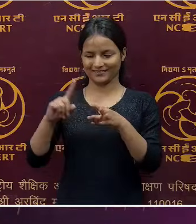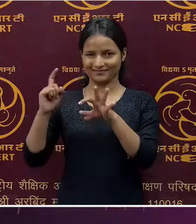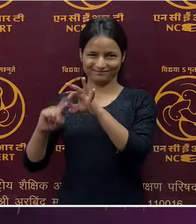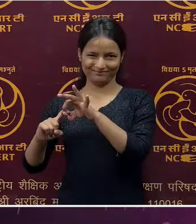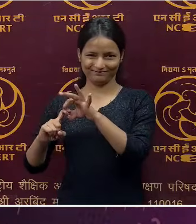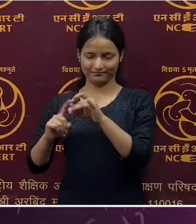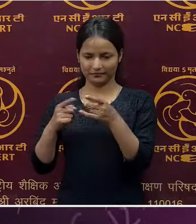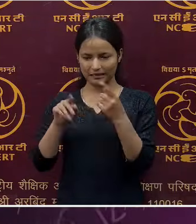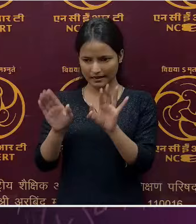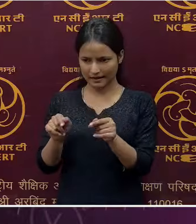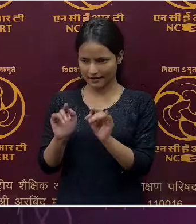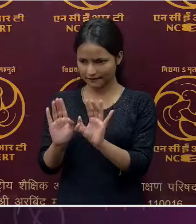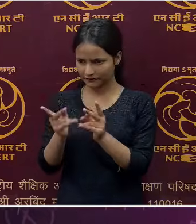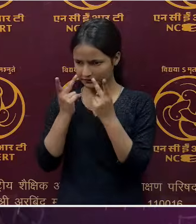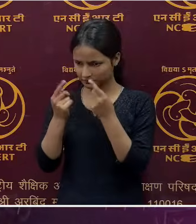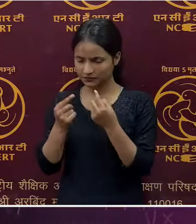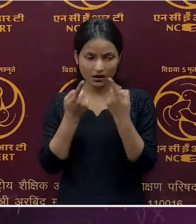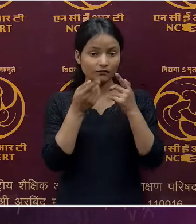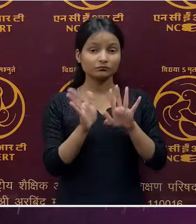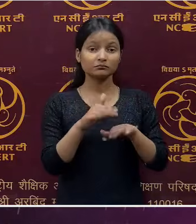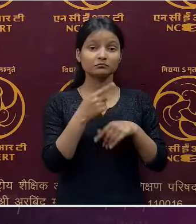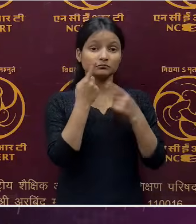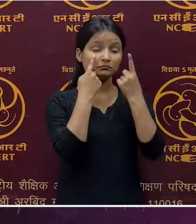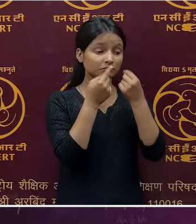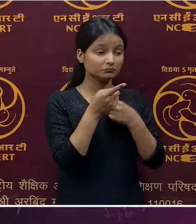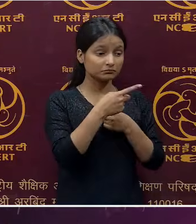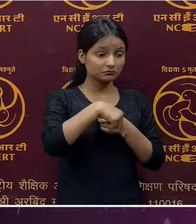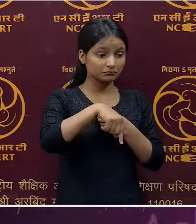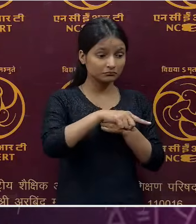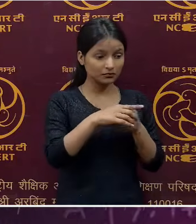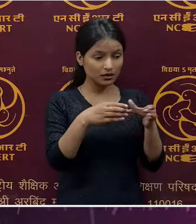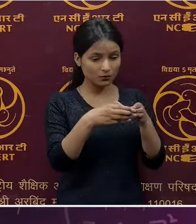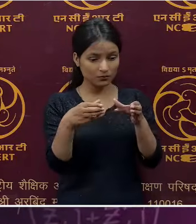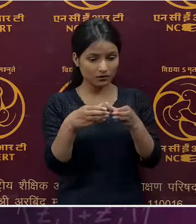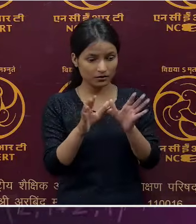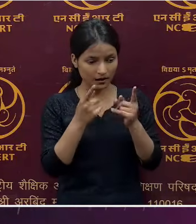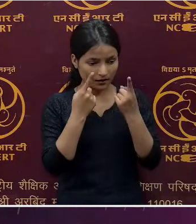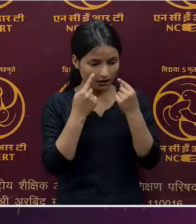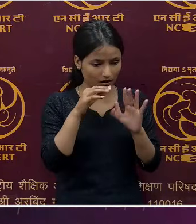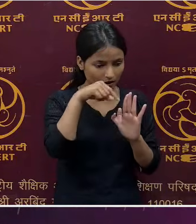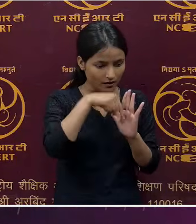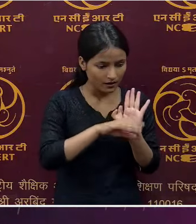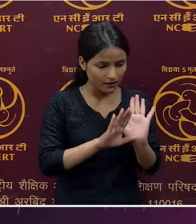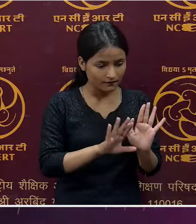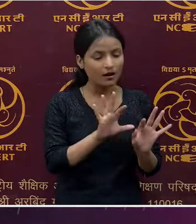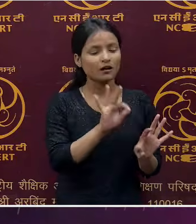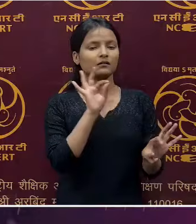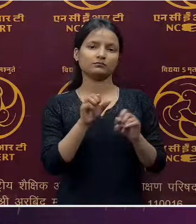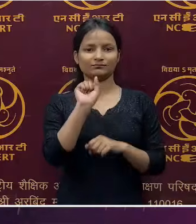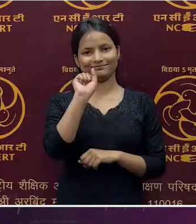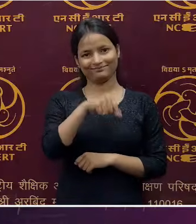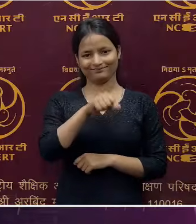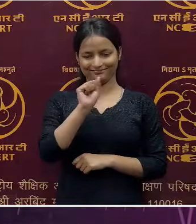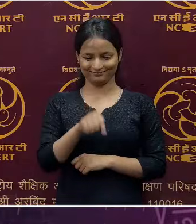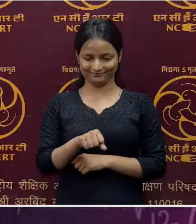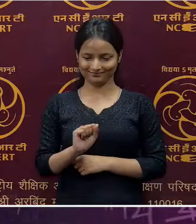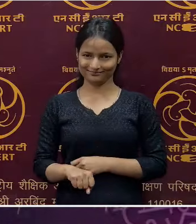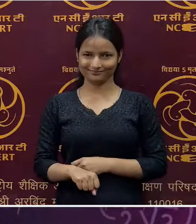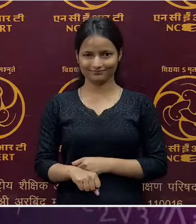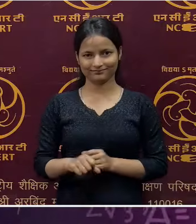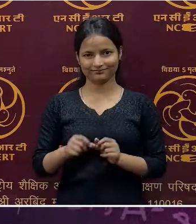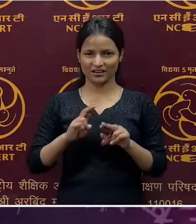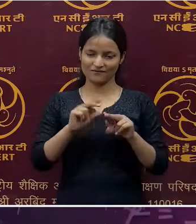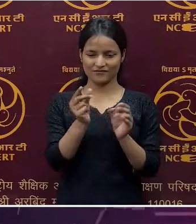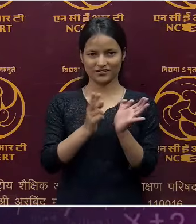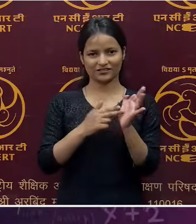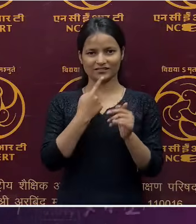a example of function. Then this is example of function. Again, this is also example of function. H is also example of